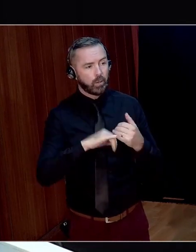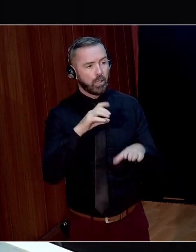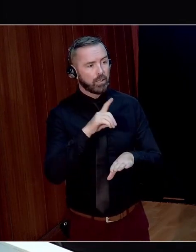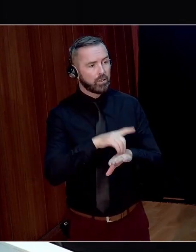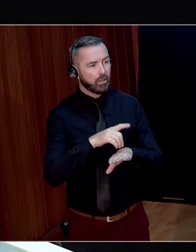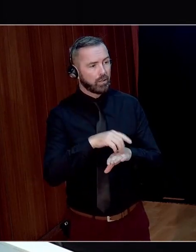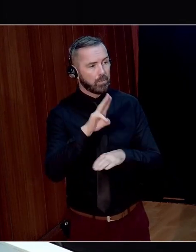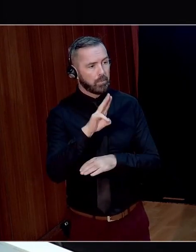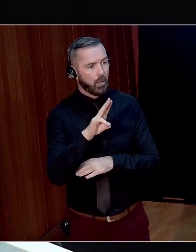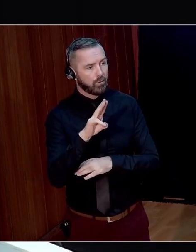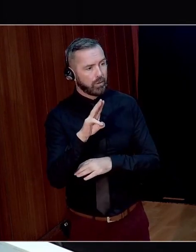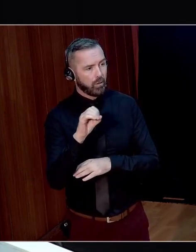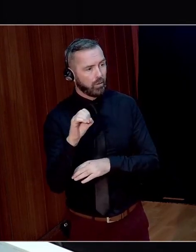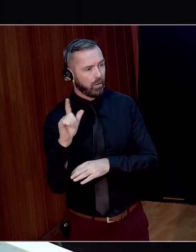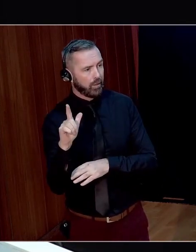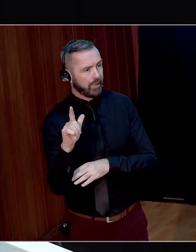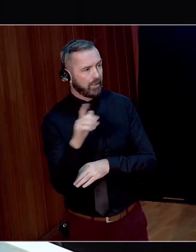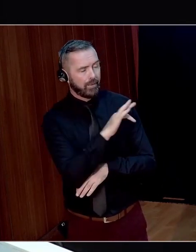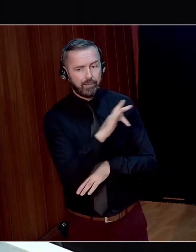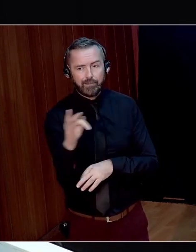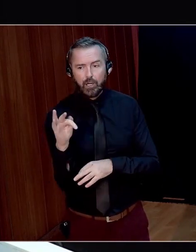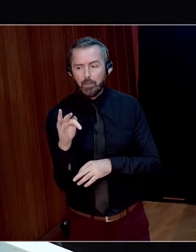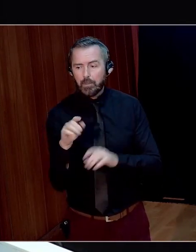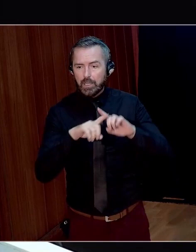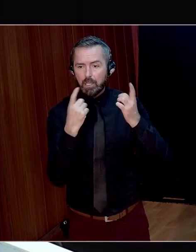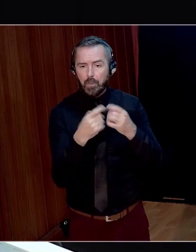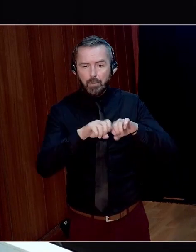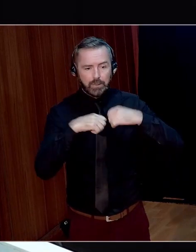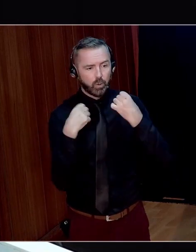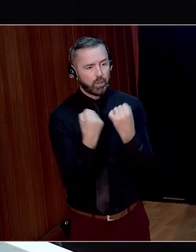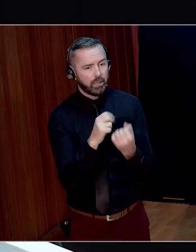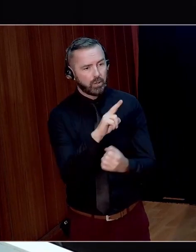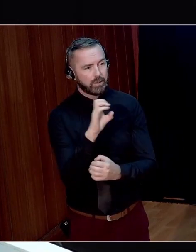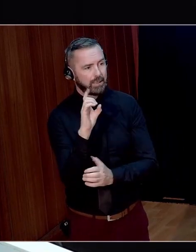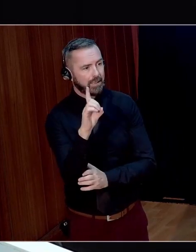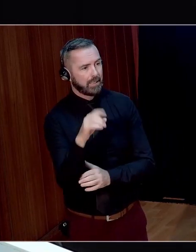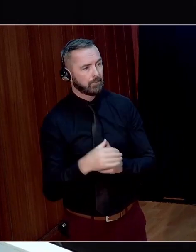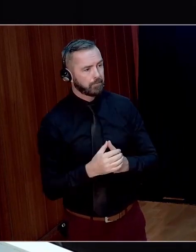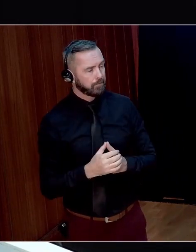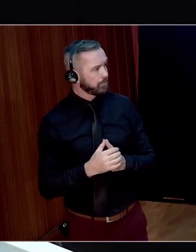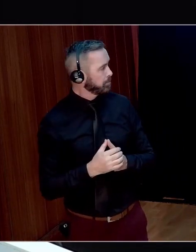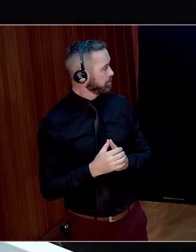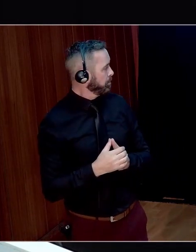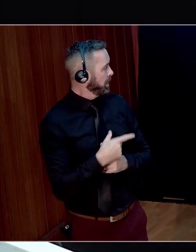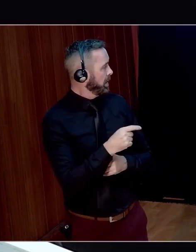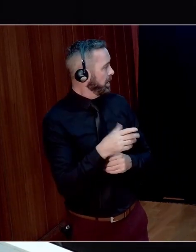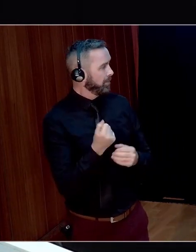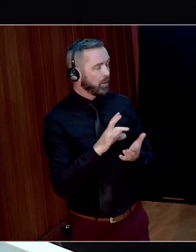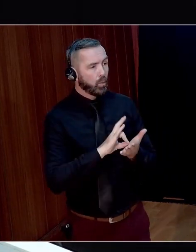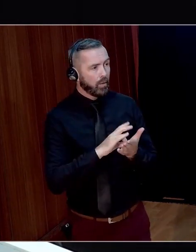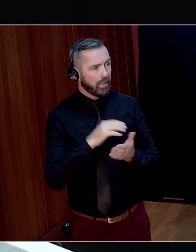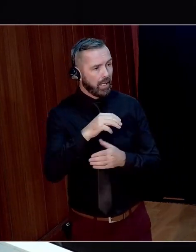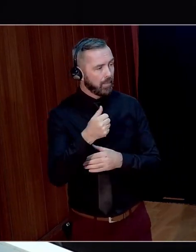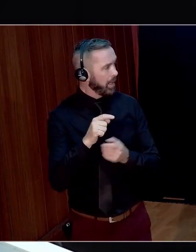Dr. Padraig Brendan O'Lyon from the Department of Sociology in UCD. And he has qualifications MA